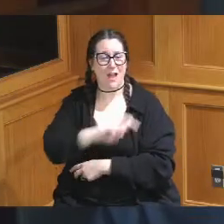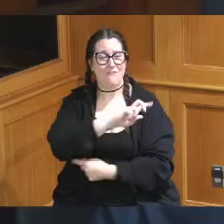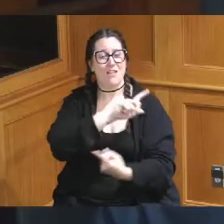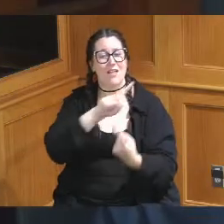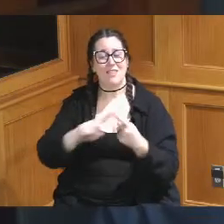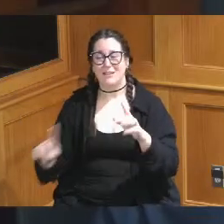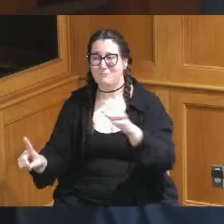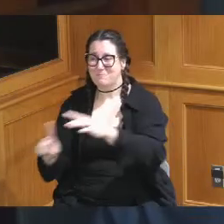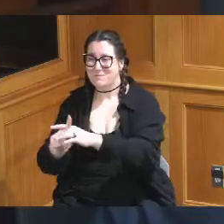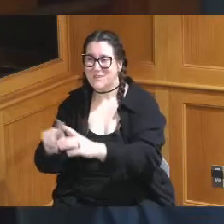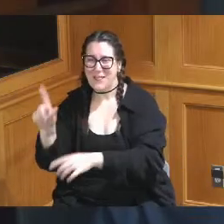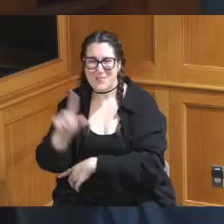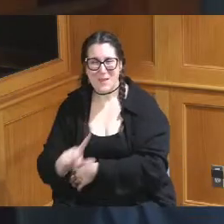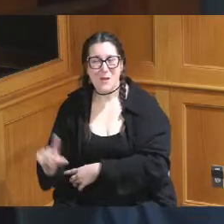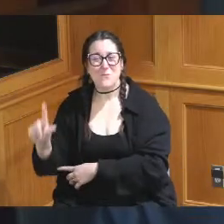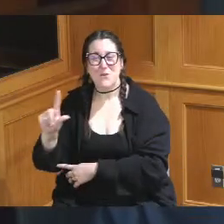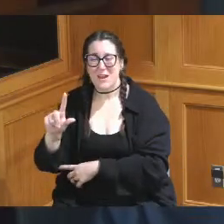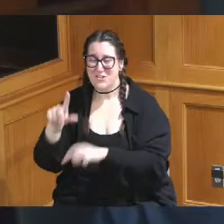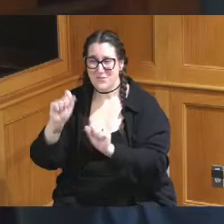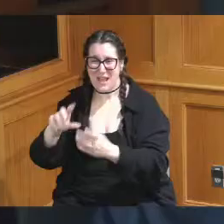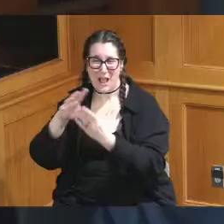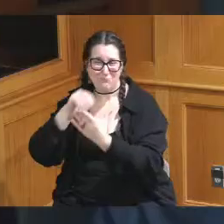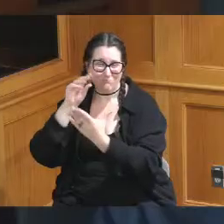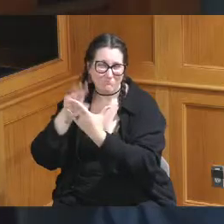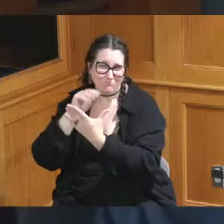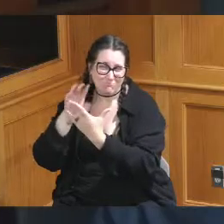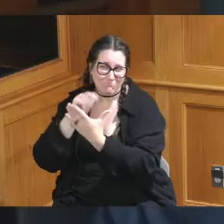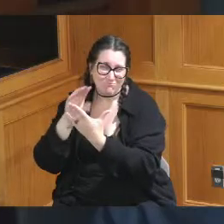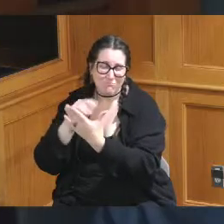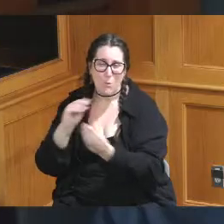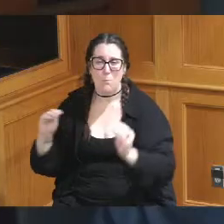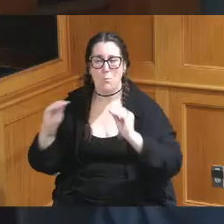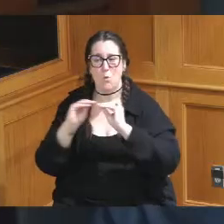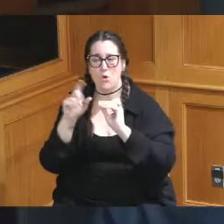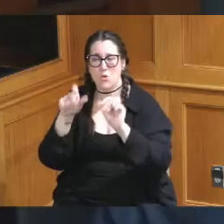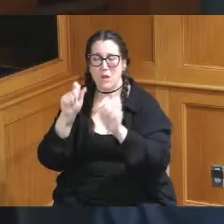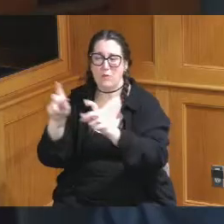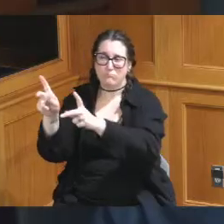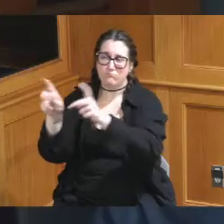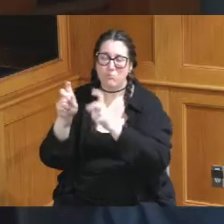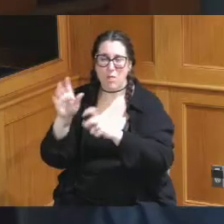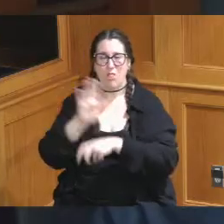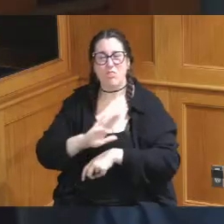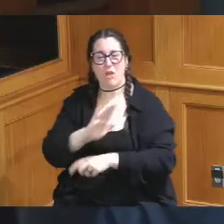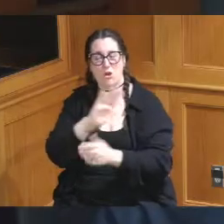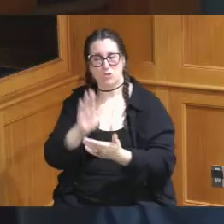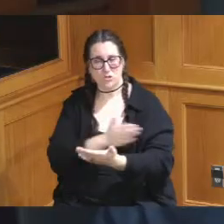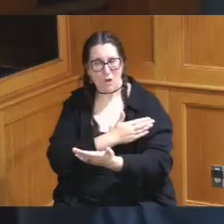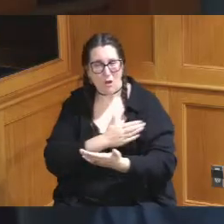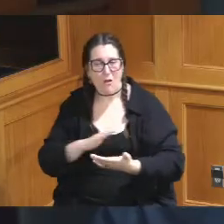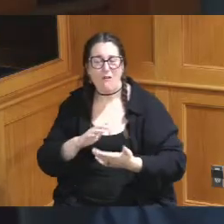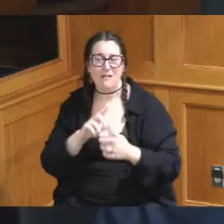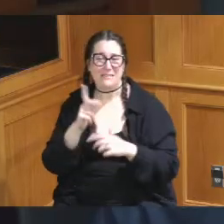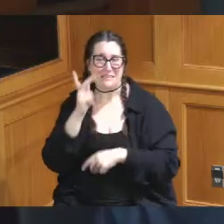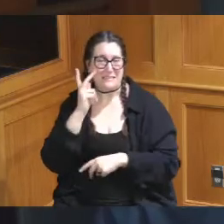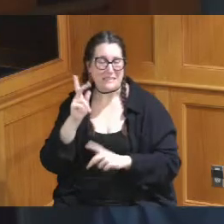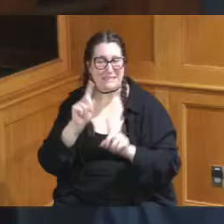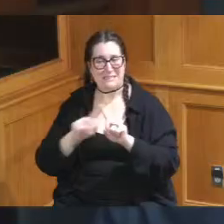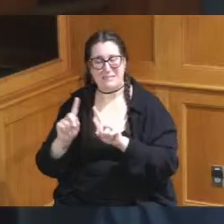library, and you can learn a lot more about the artists. You can pull down their songs, you could see their